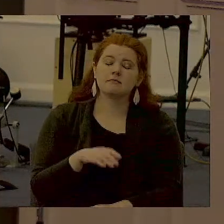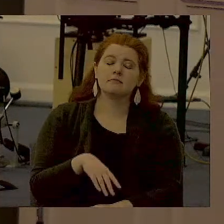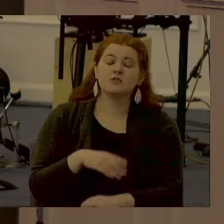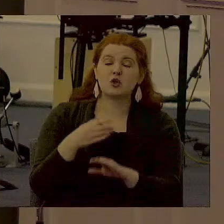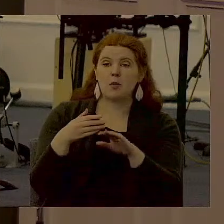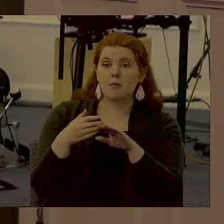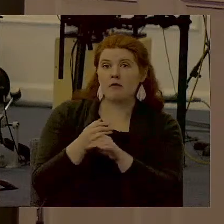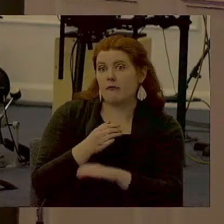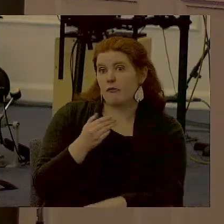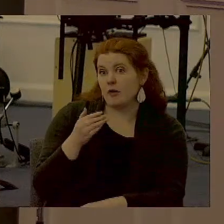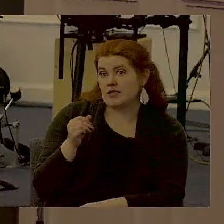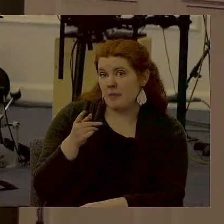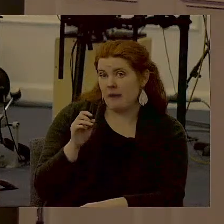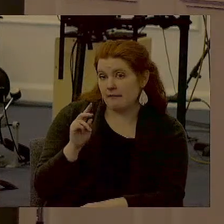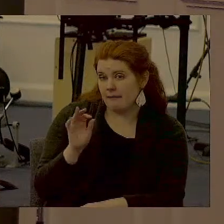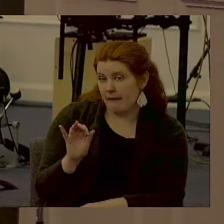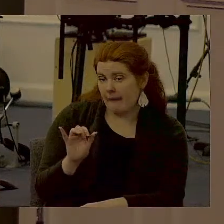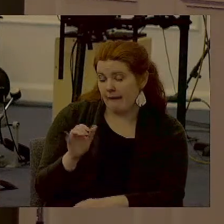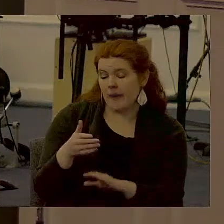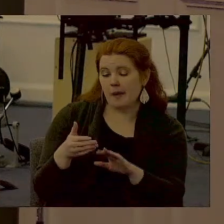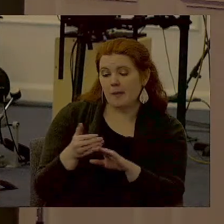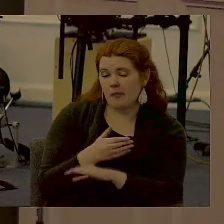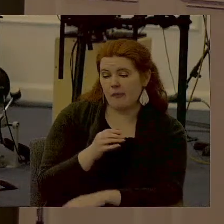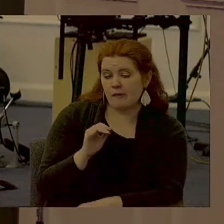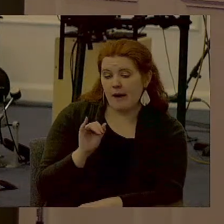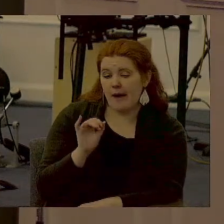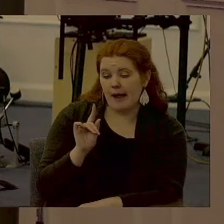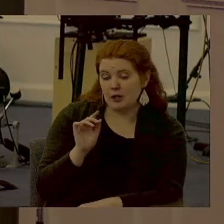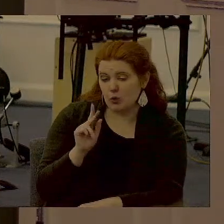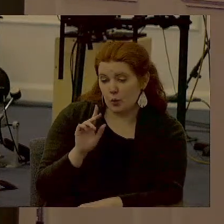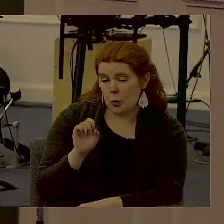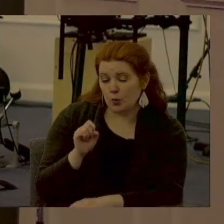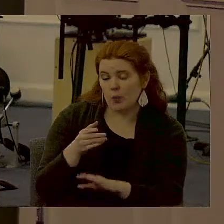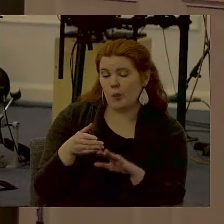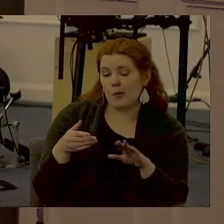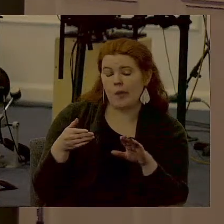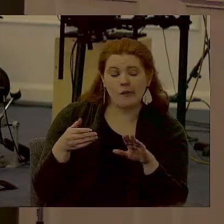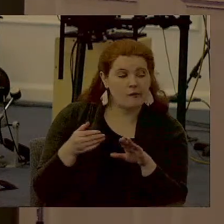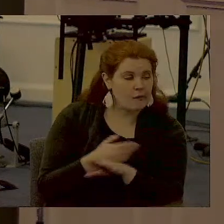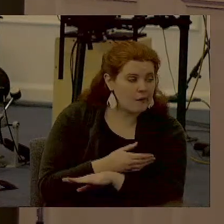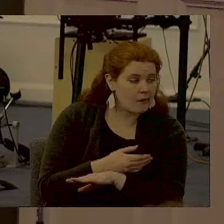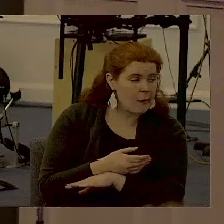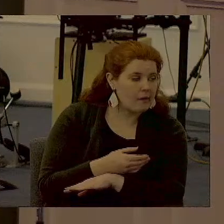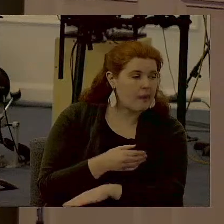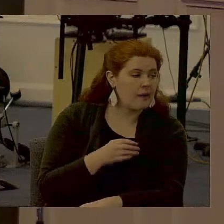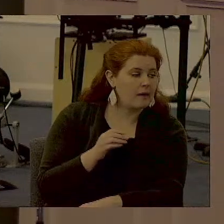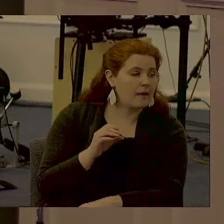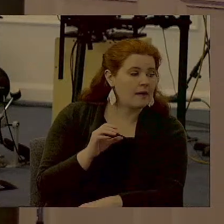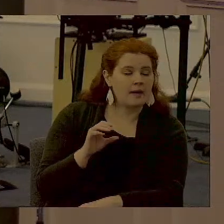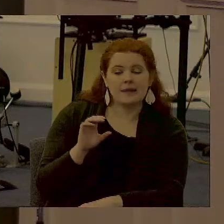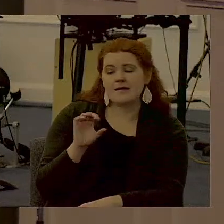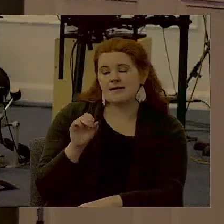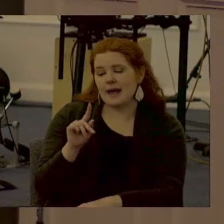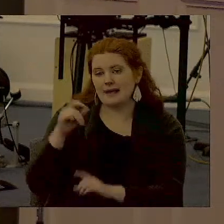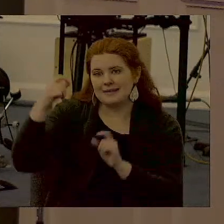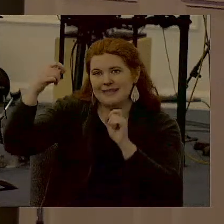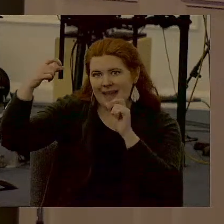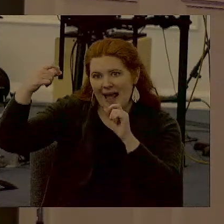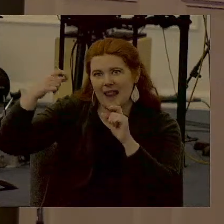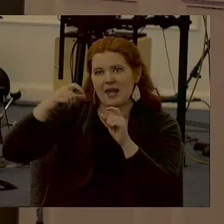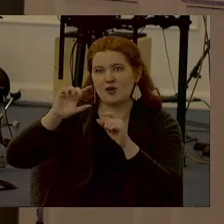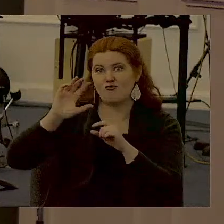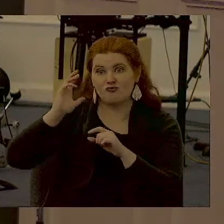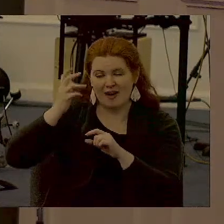before Spotify and before iTunes and before, satellite radio, there